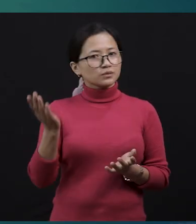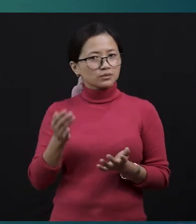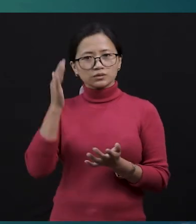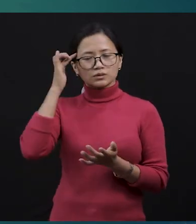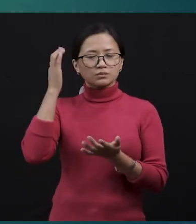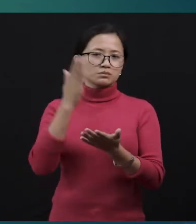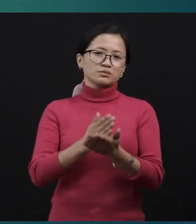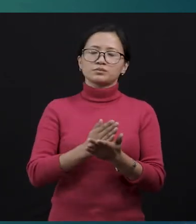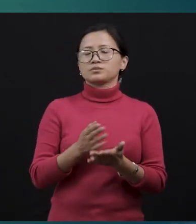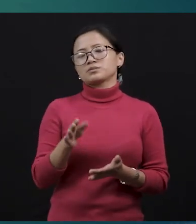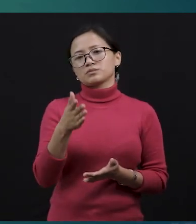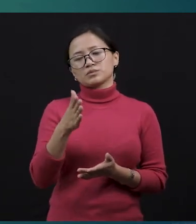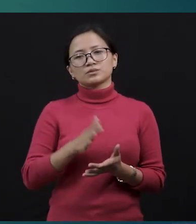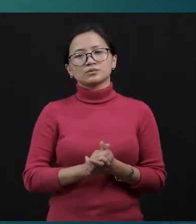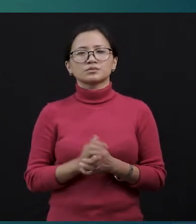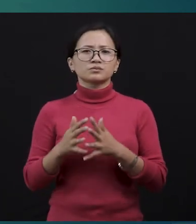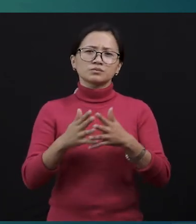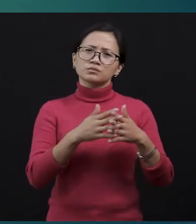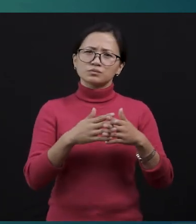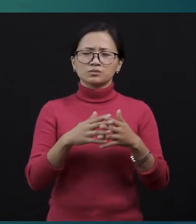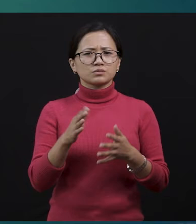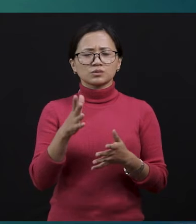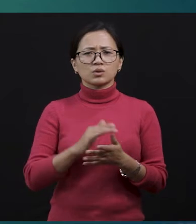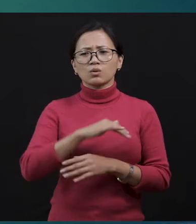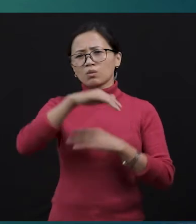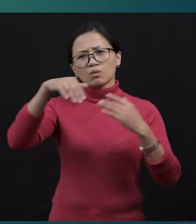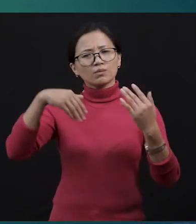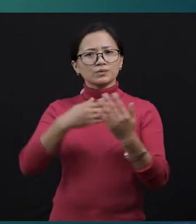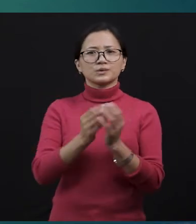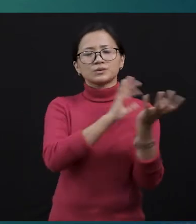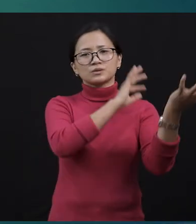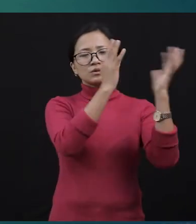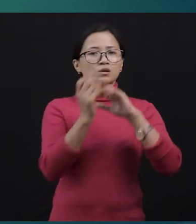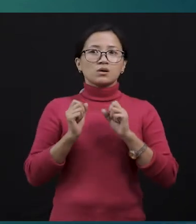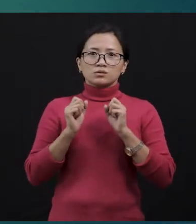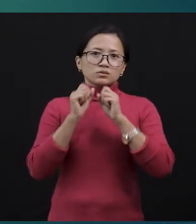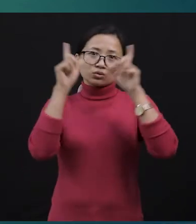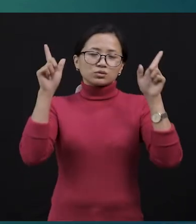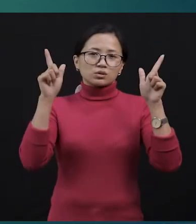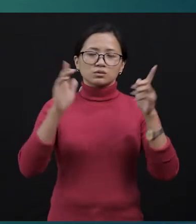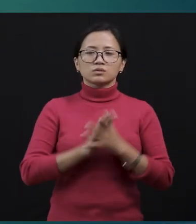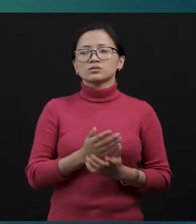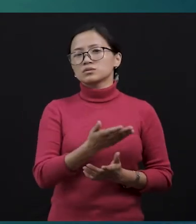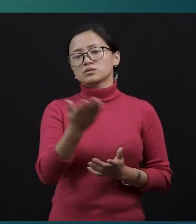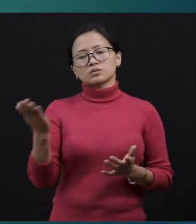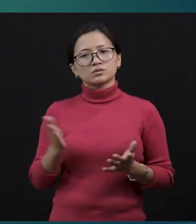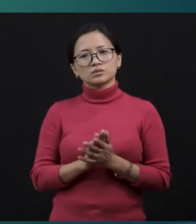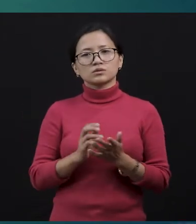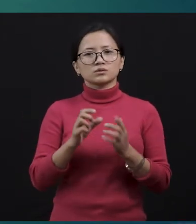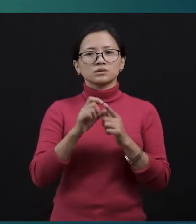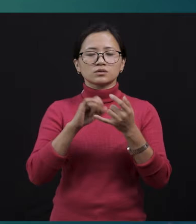okay? The whole world, not only America or not only India, but the whole world was shocked because there was a